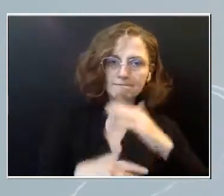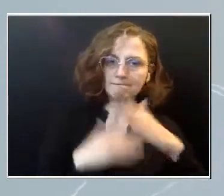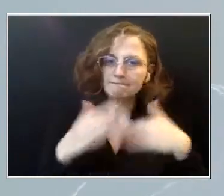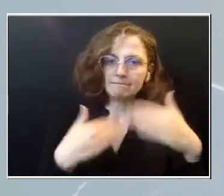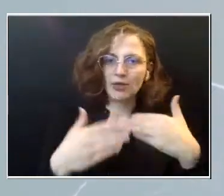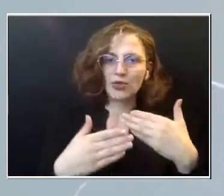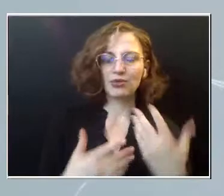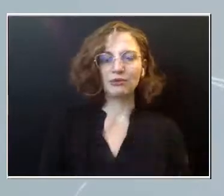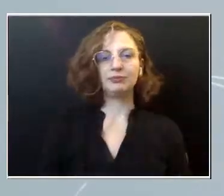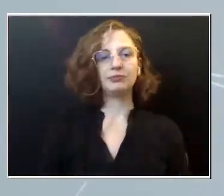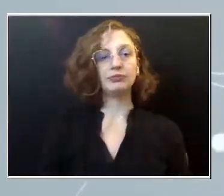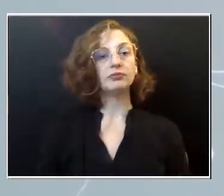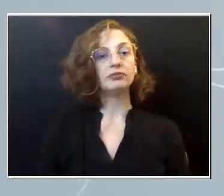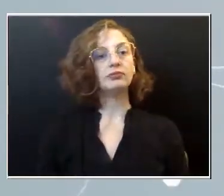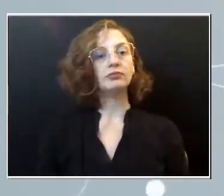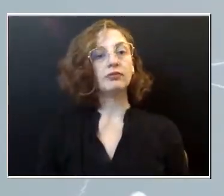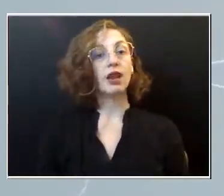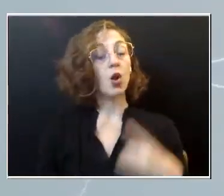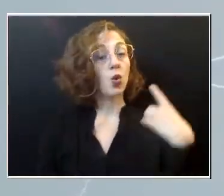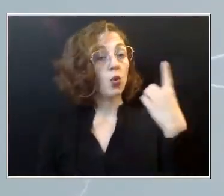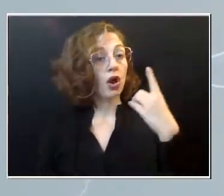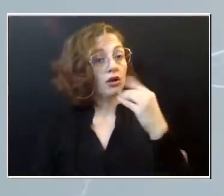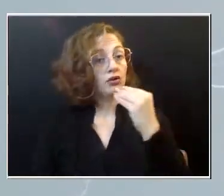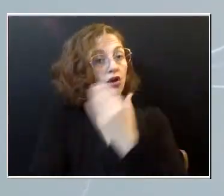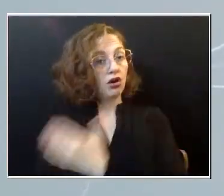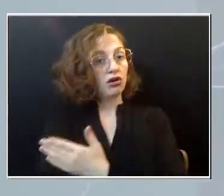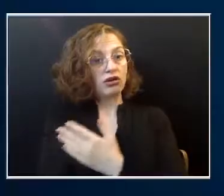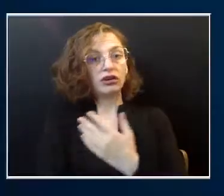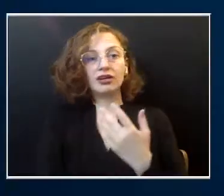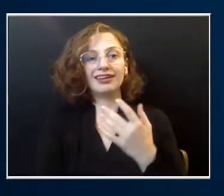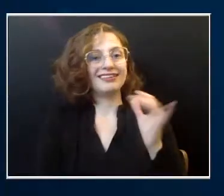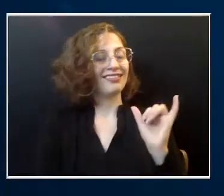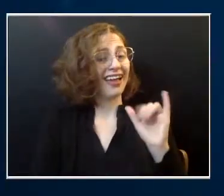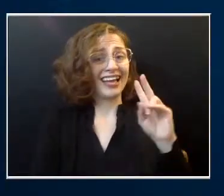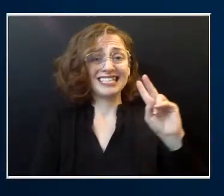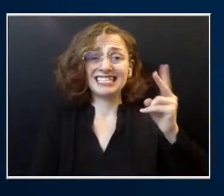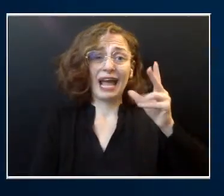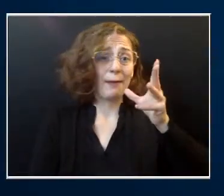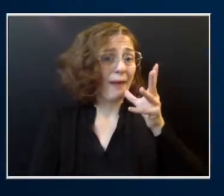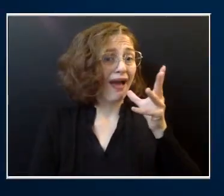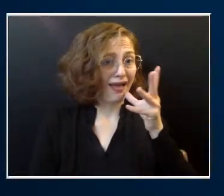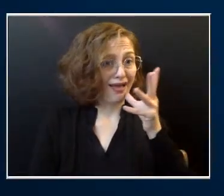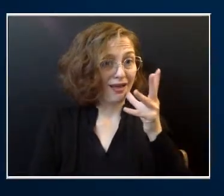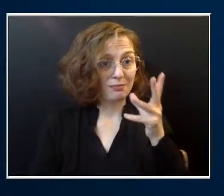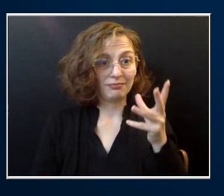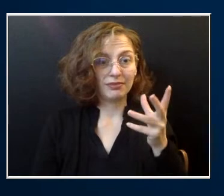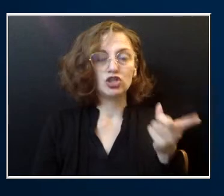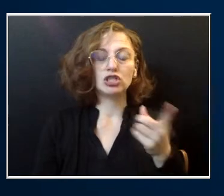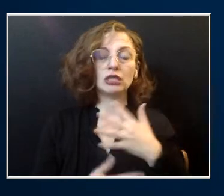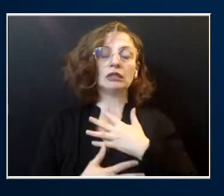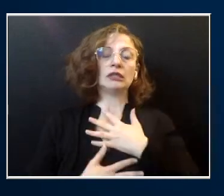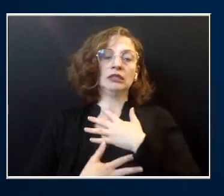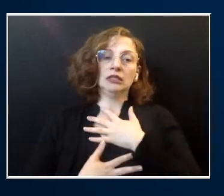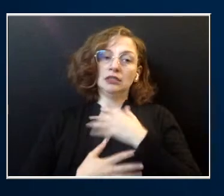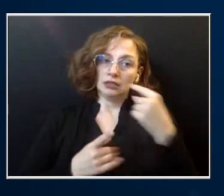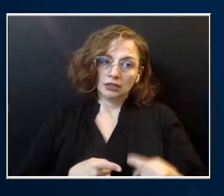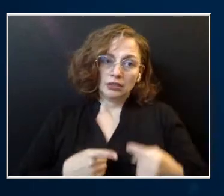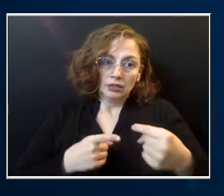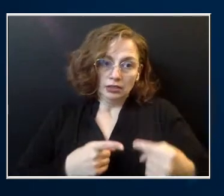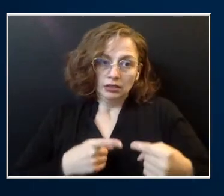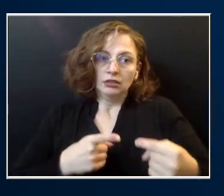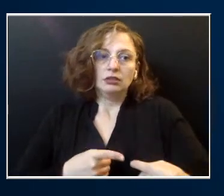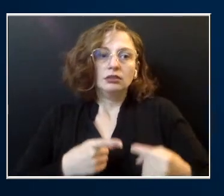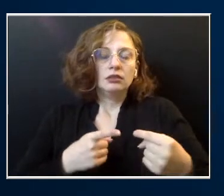Well, one of our daughters, she's like a second mom to him, so she took it pretty hard. Our 8-year-old, she doesn't